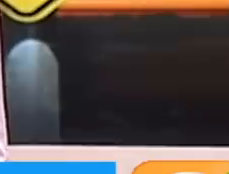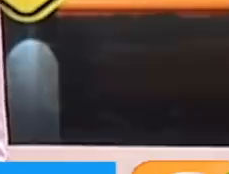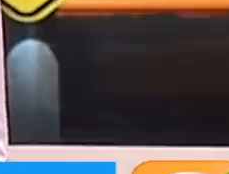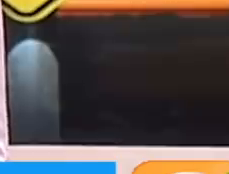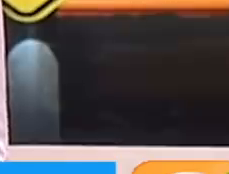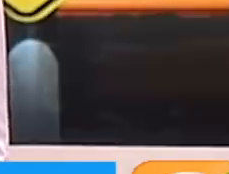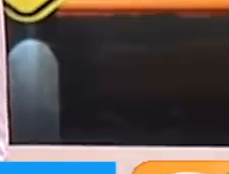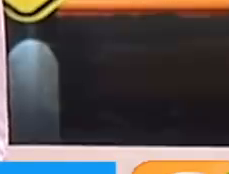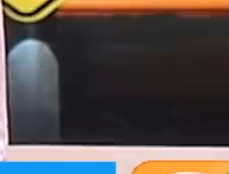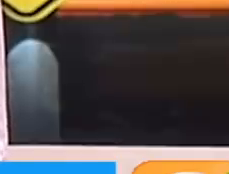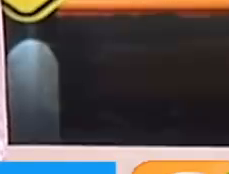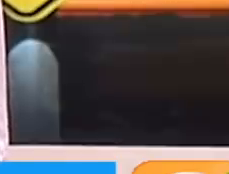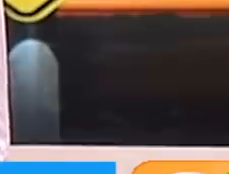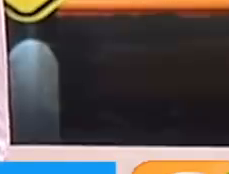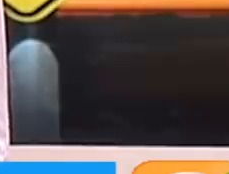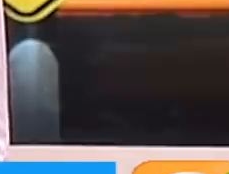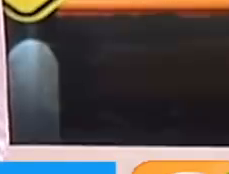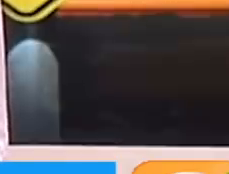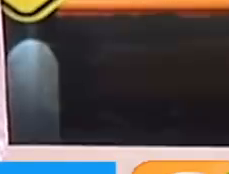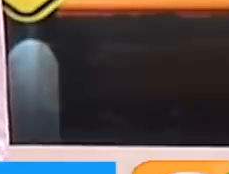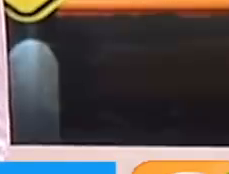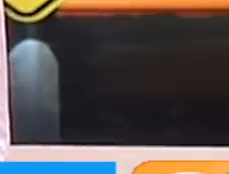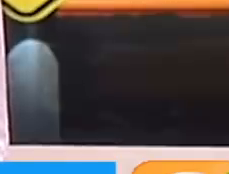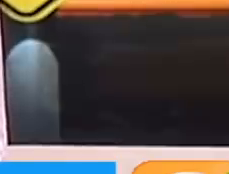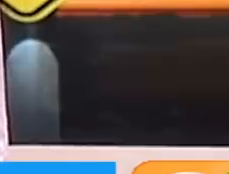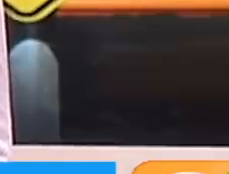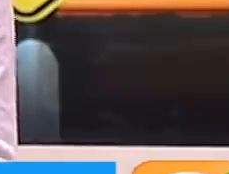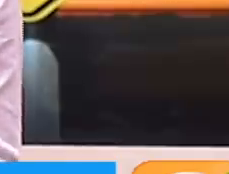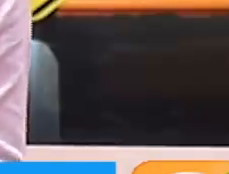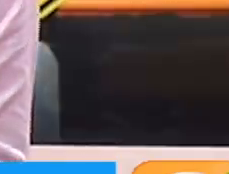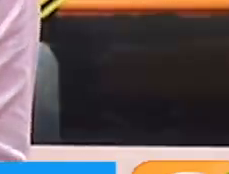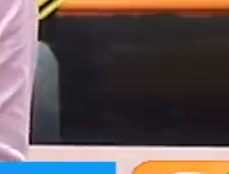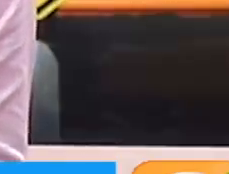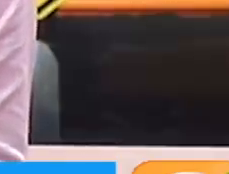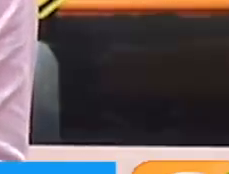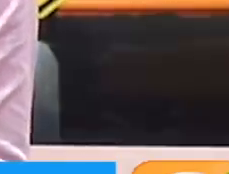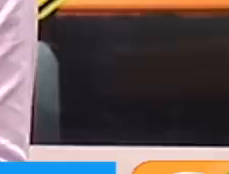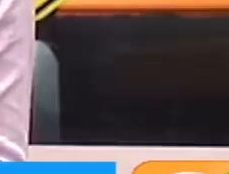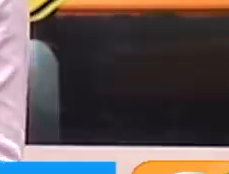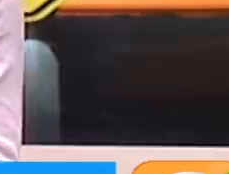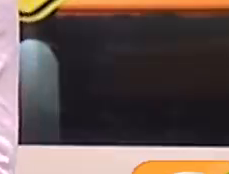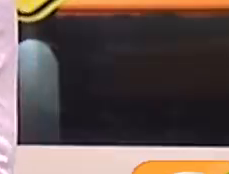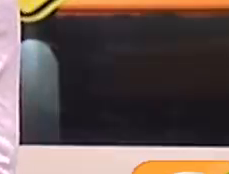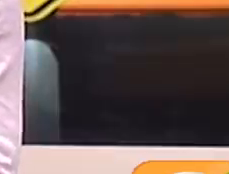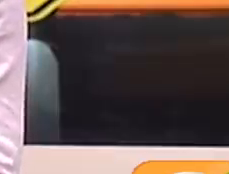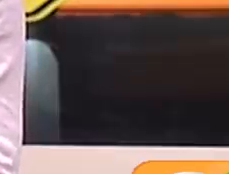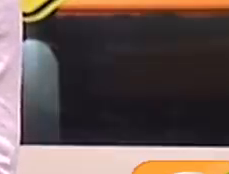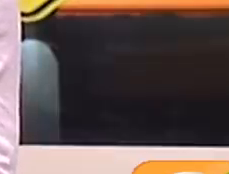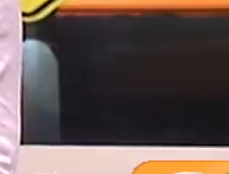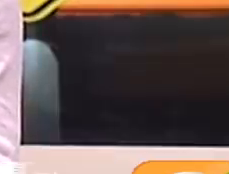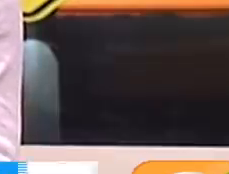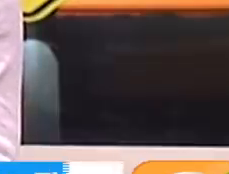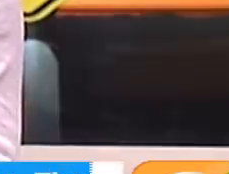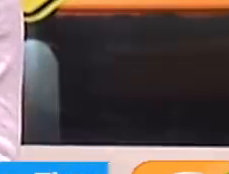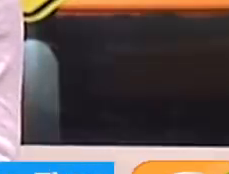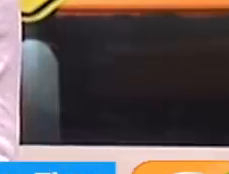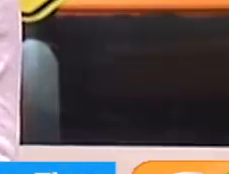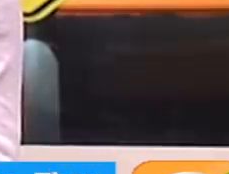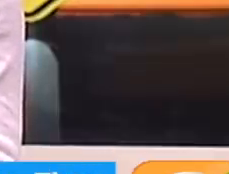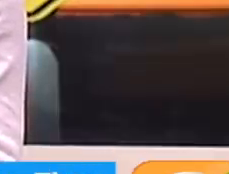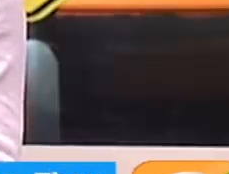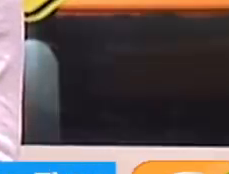because in Parliament we have this standoff. The Justice Legal Affairs Committee